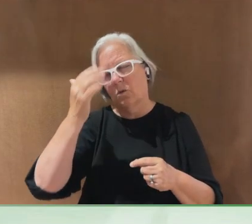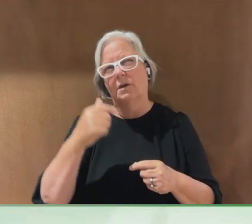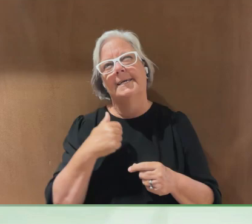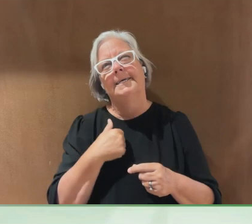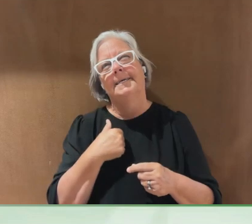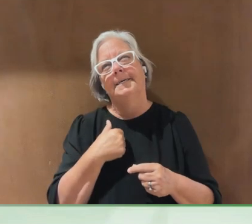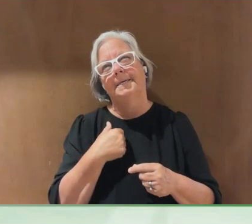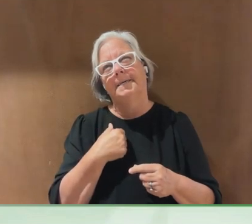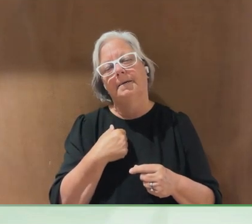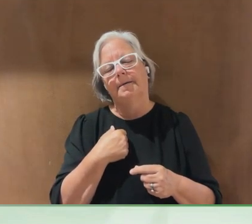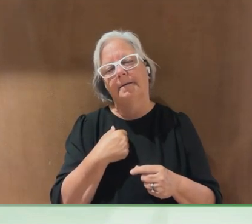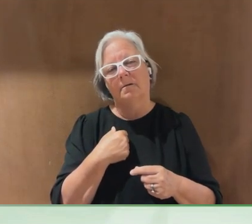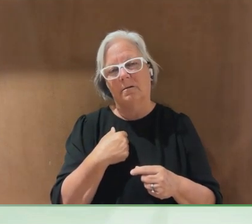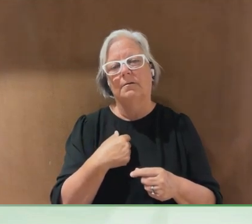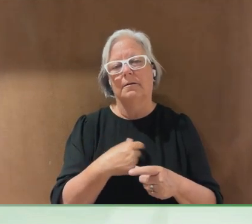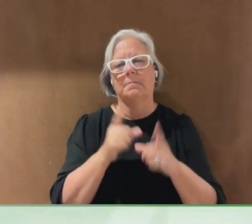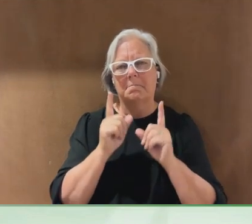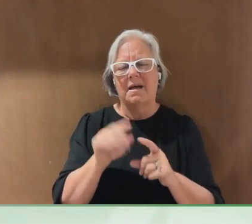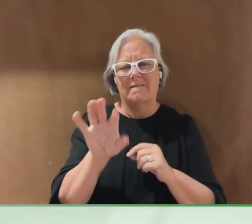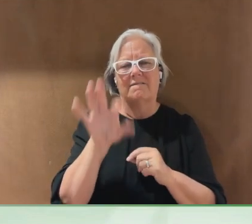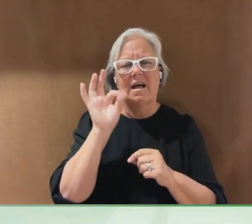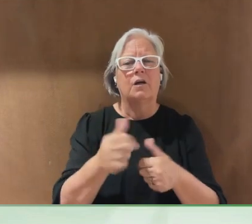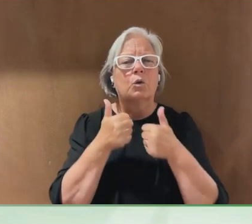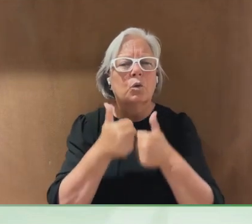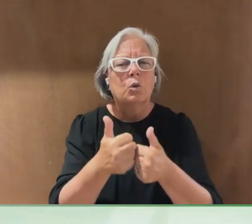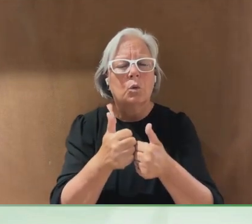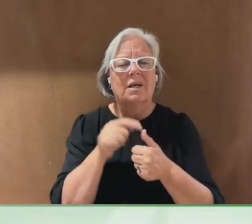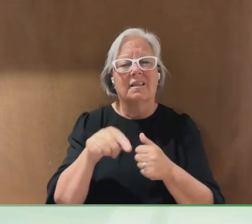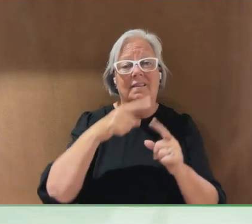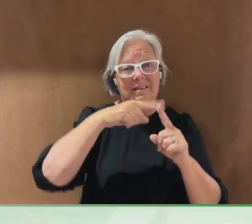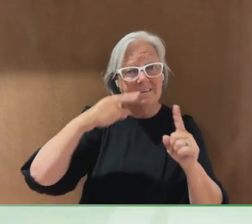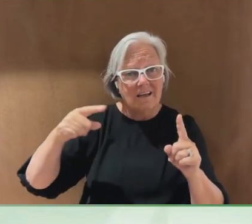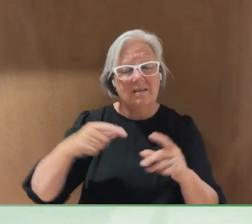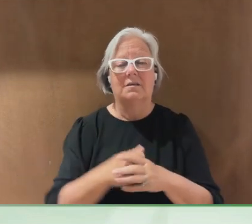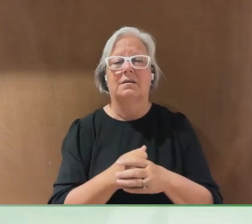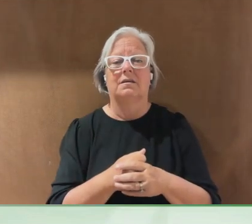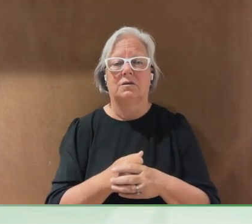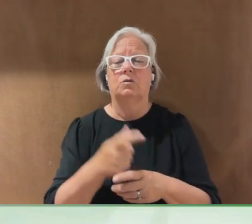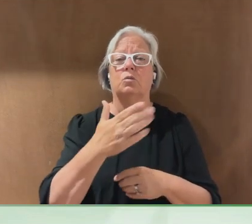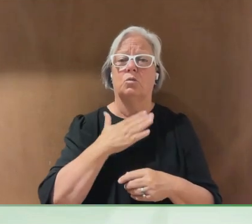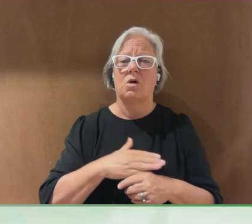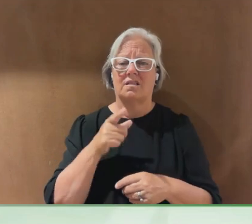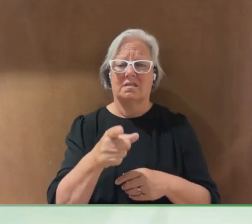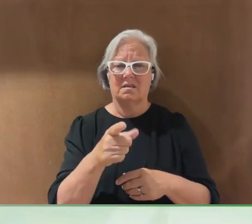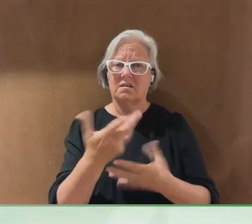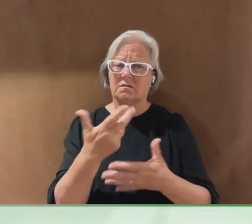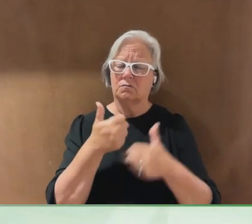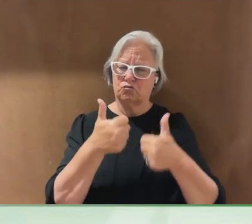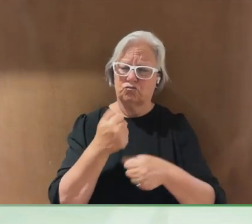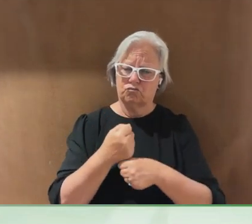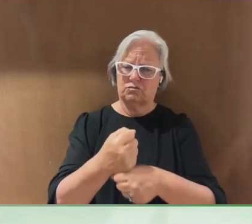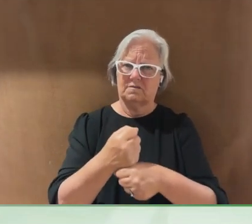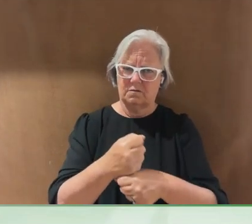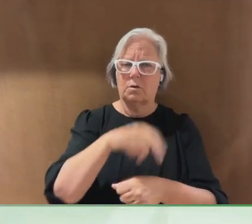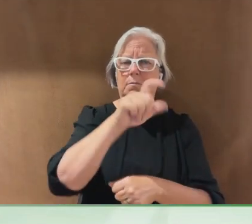of finding good data, making sure that it's representative for persons with disabilities and other